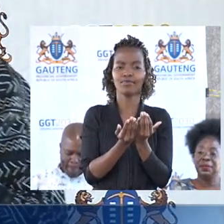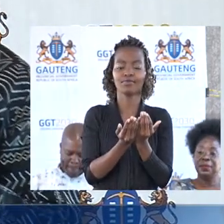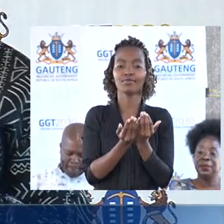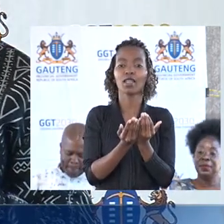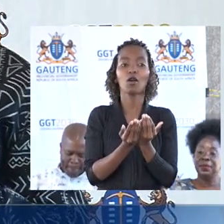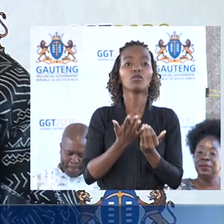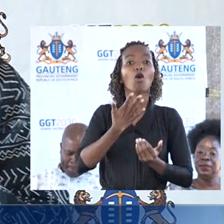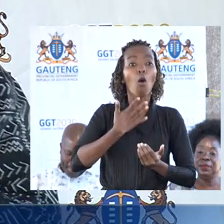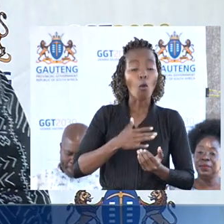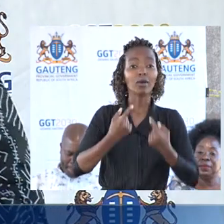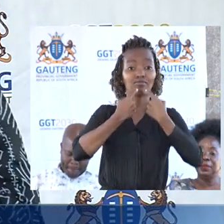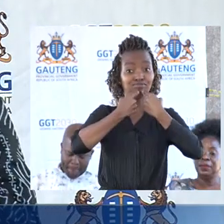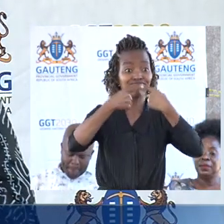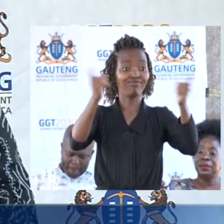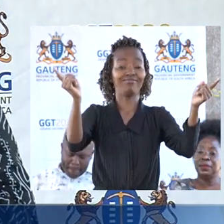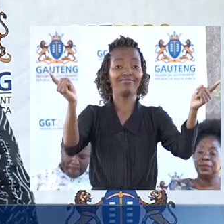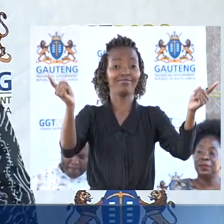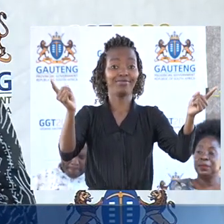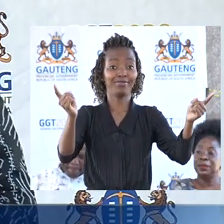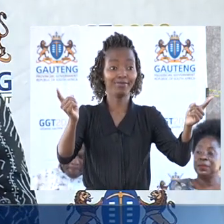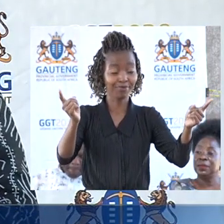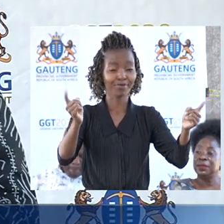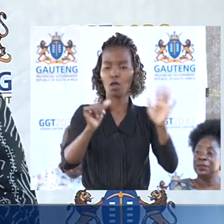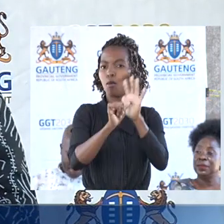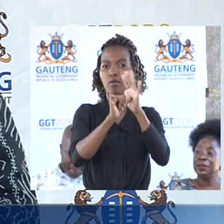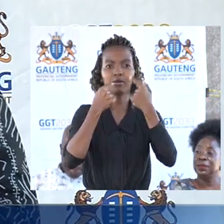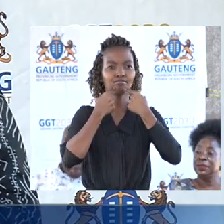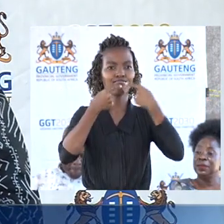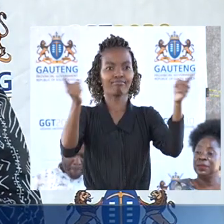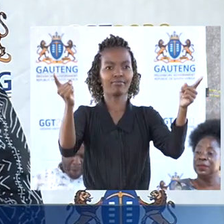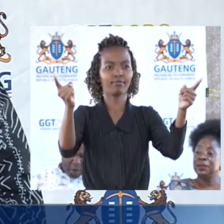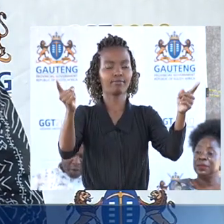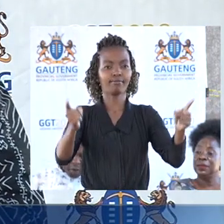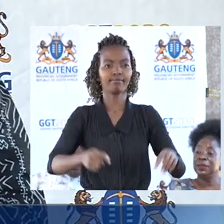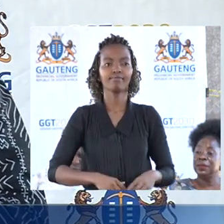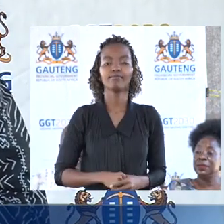this message across as well. It's a very important message.